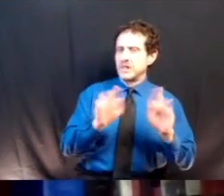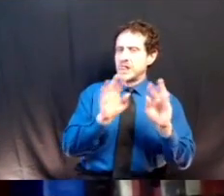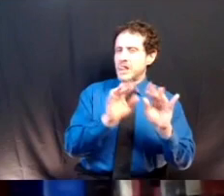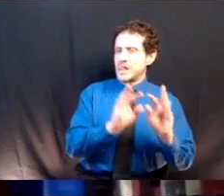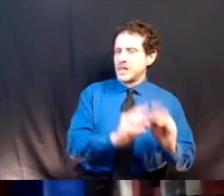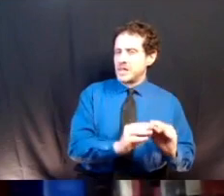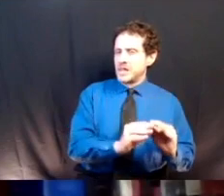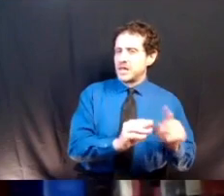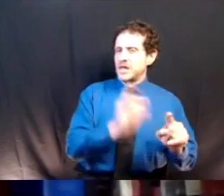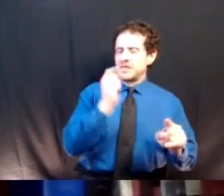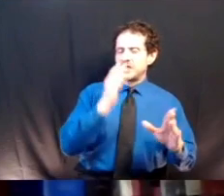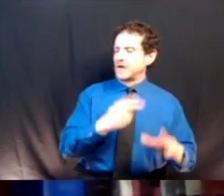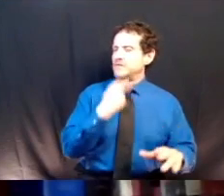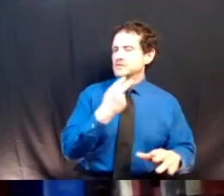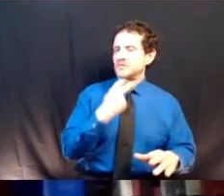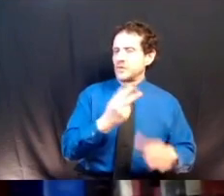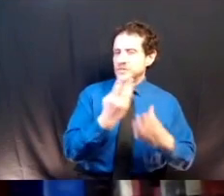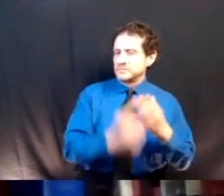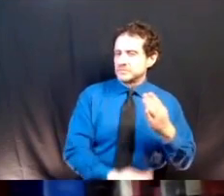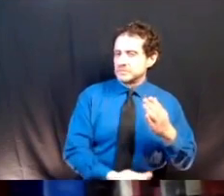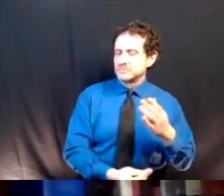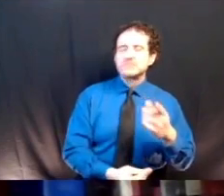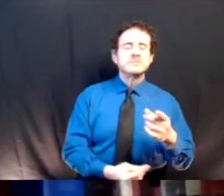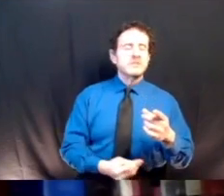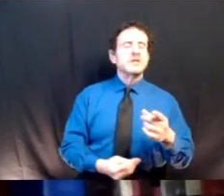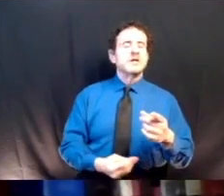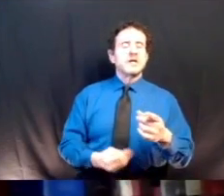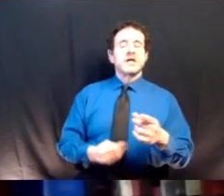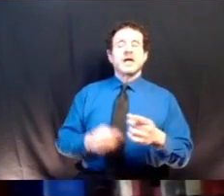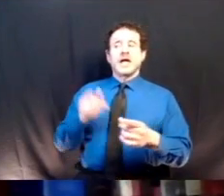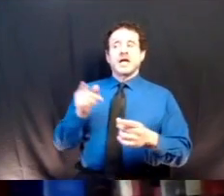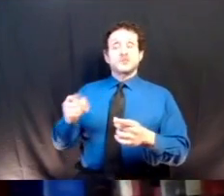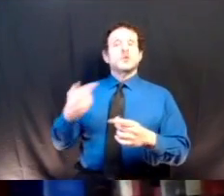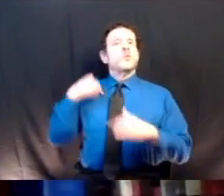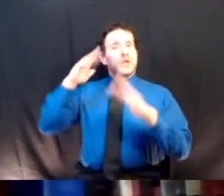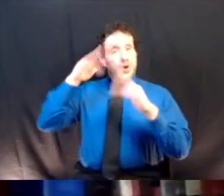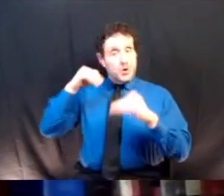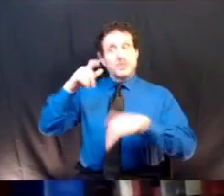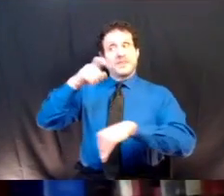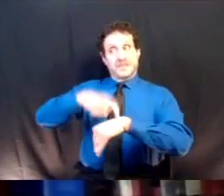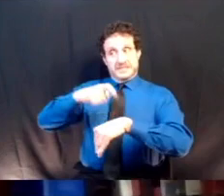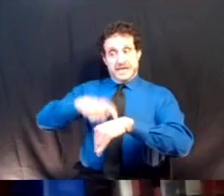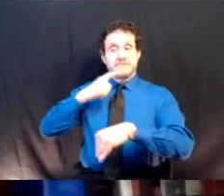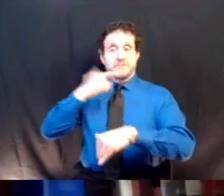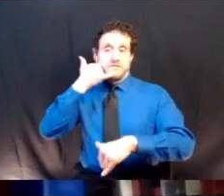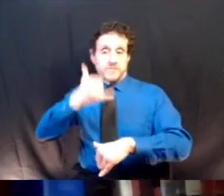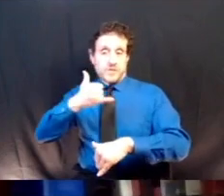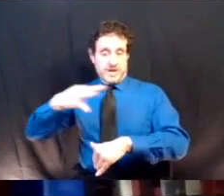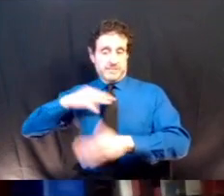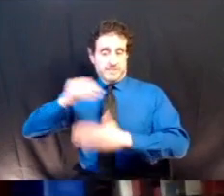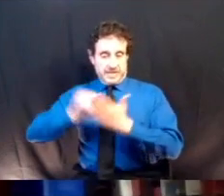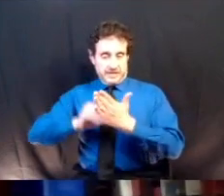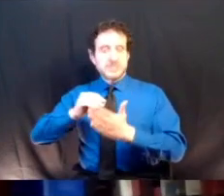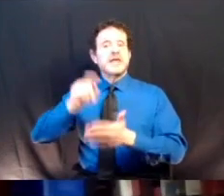The amount is much smaller than the amount of time that it takes to manage a phone application.